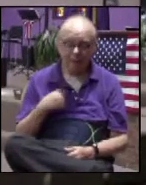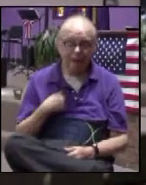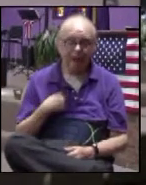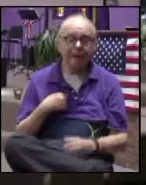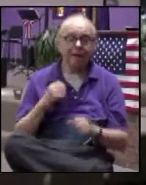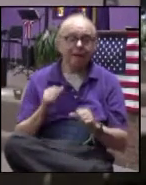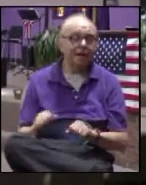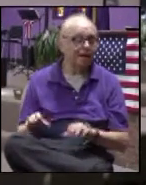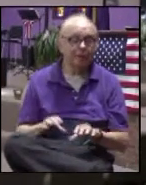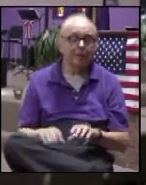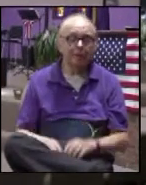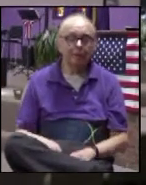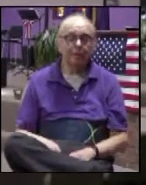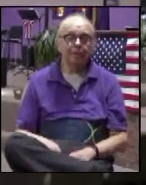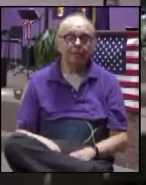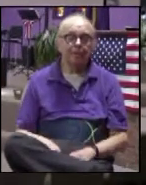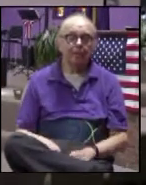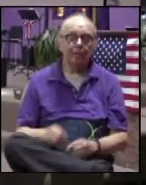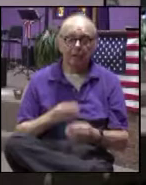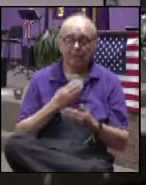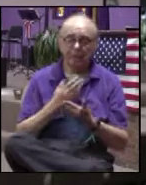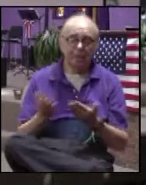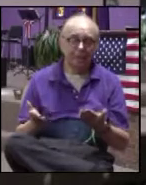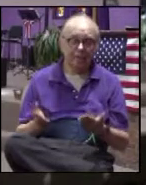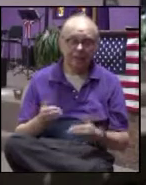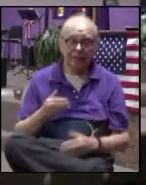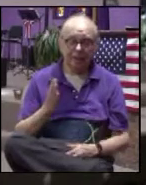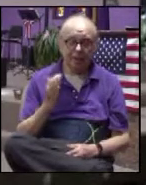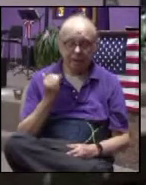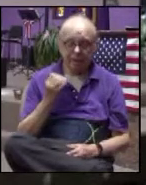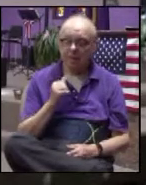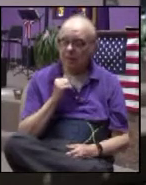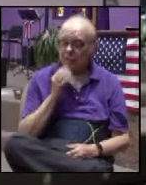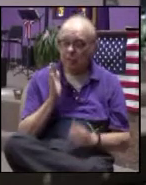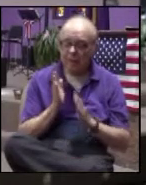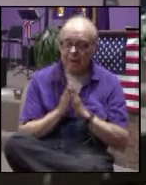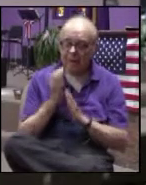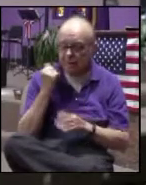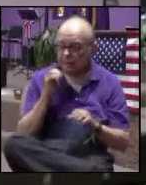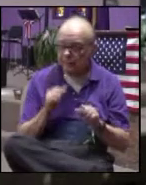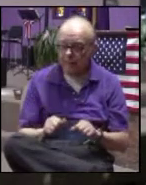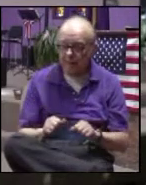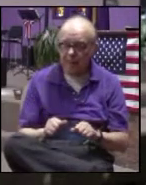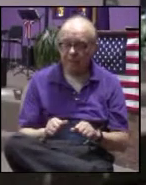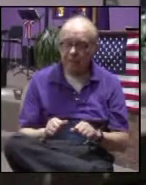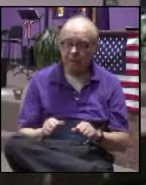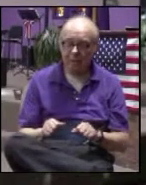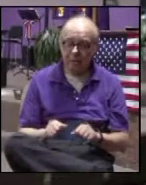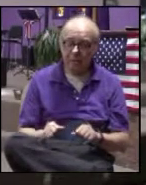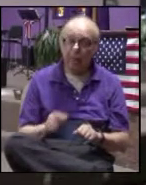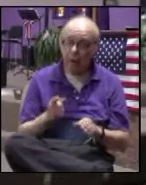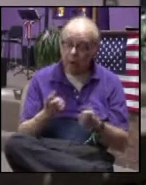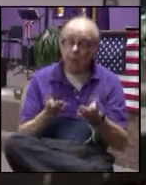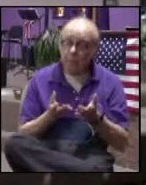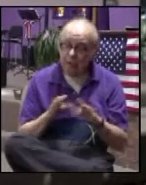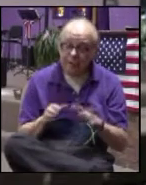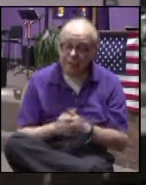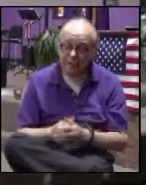doing. May I say this to you? God doesn't ask if you're capable. He just asks, are you willing?